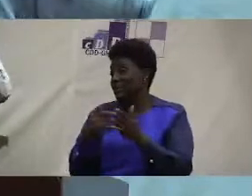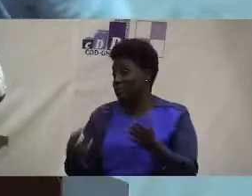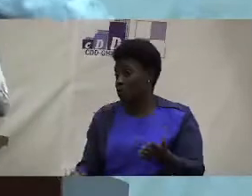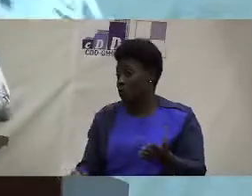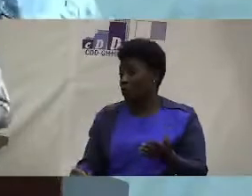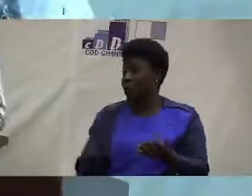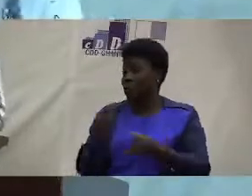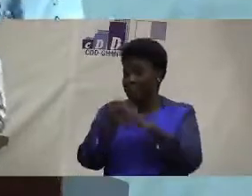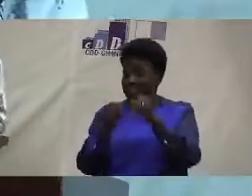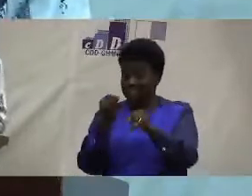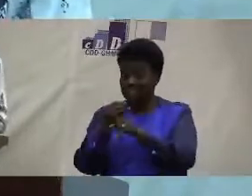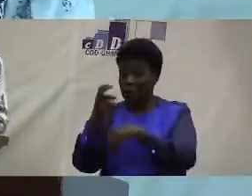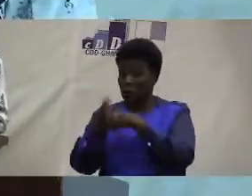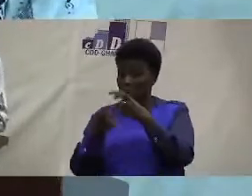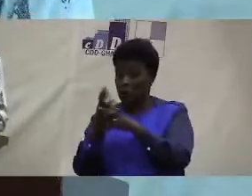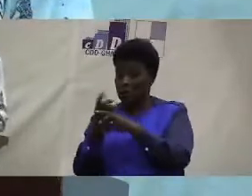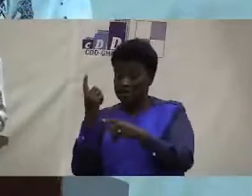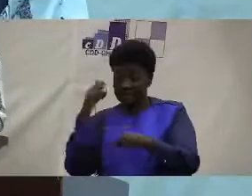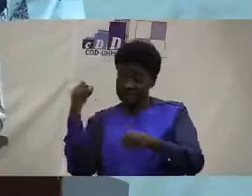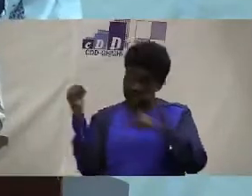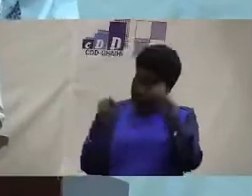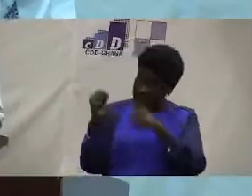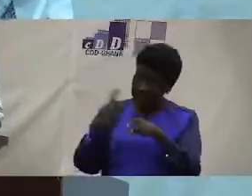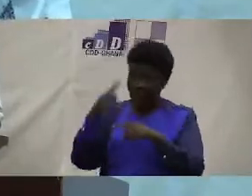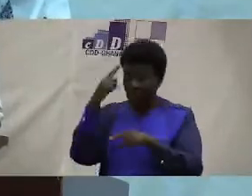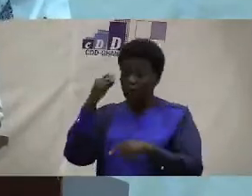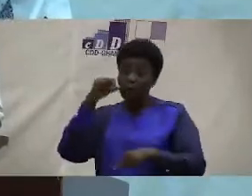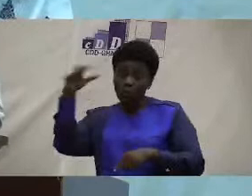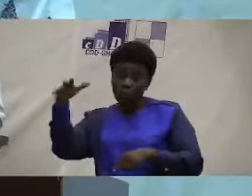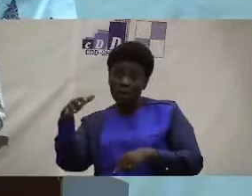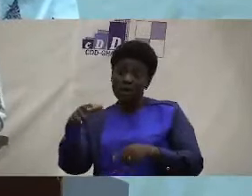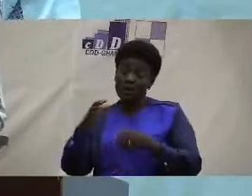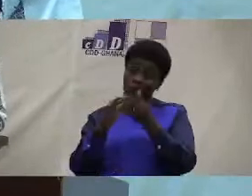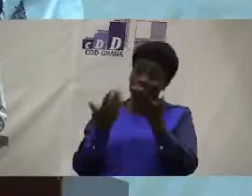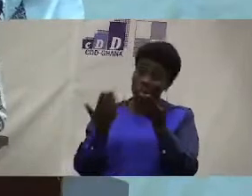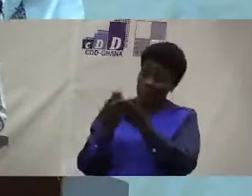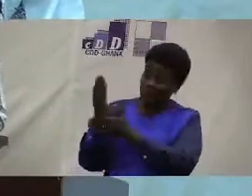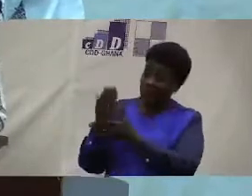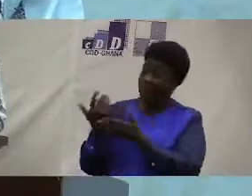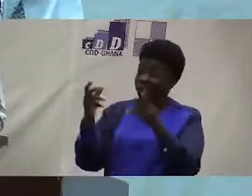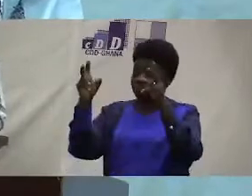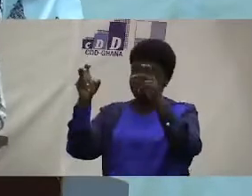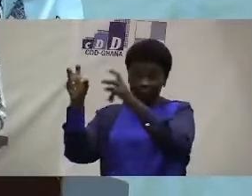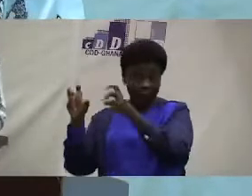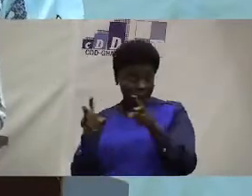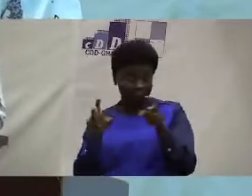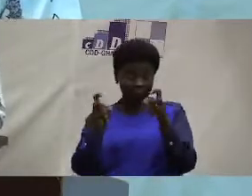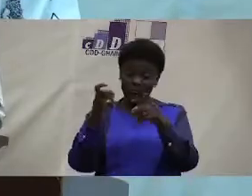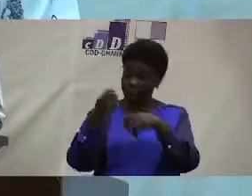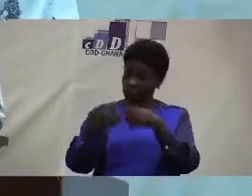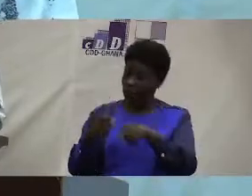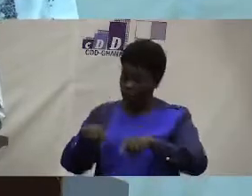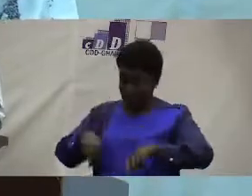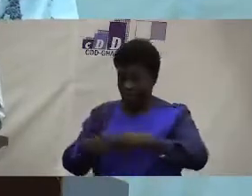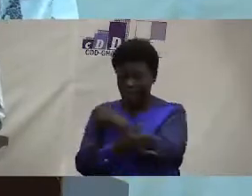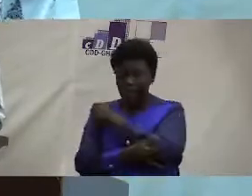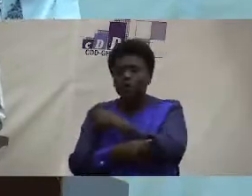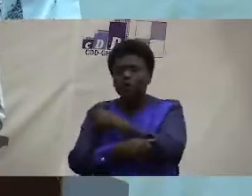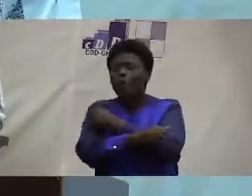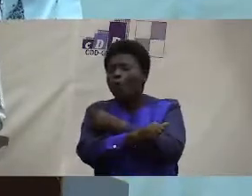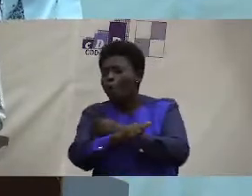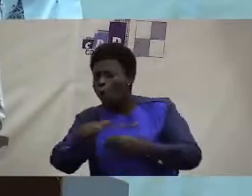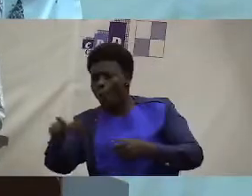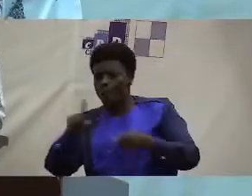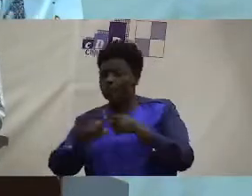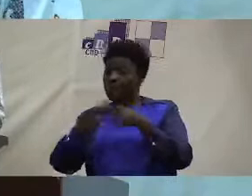were the ones that were fighting for human rights issues in our countries. All of these